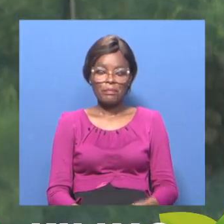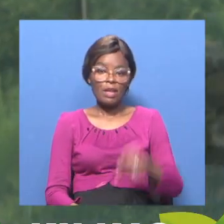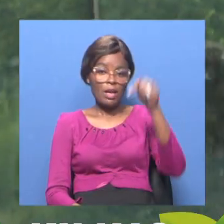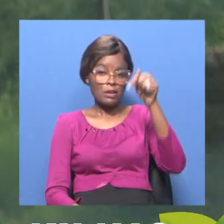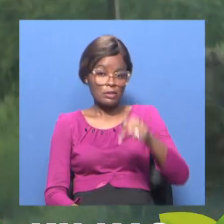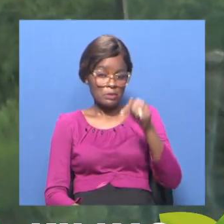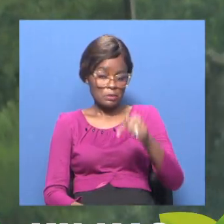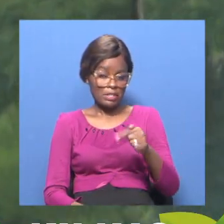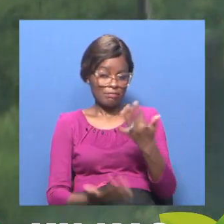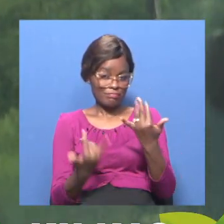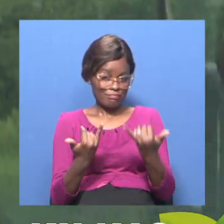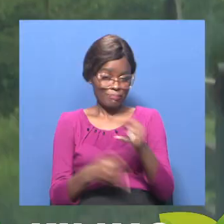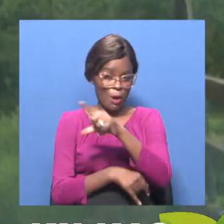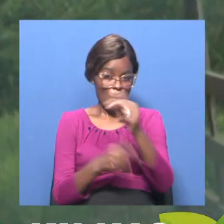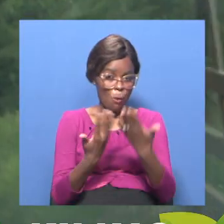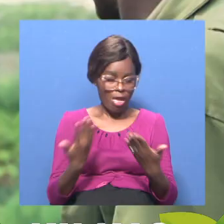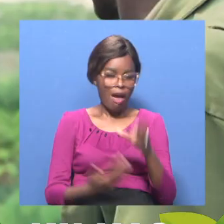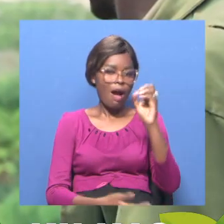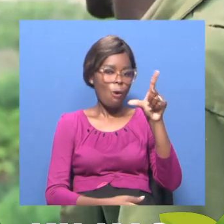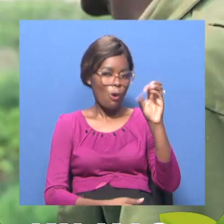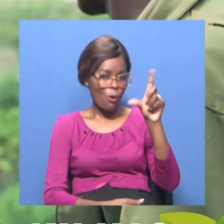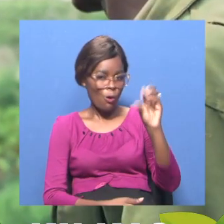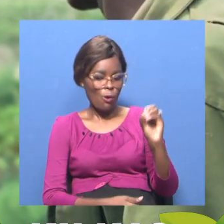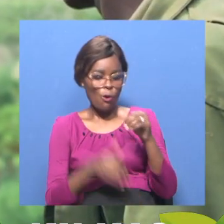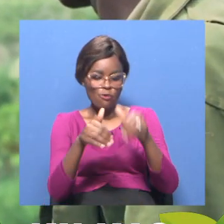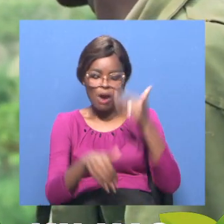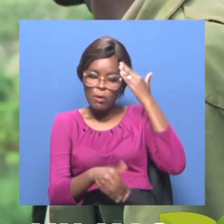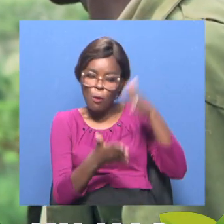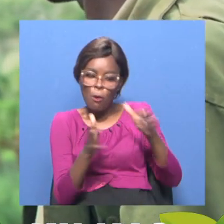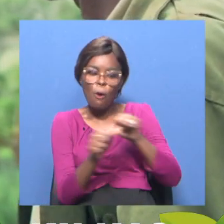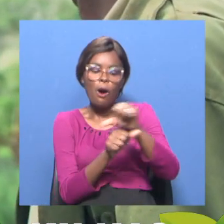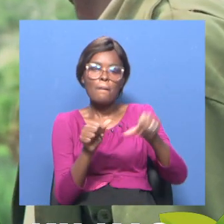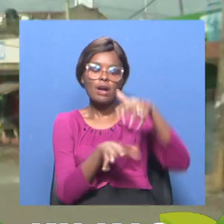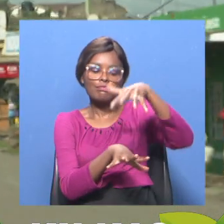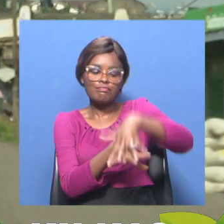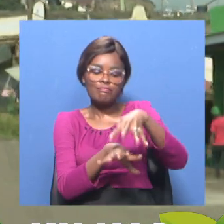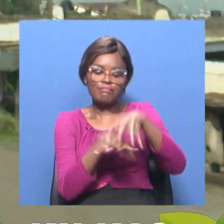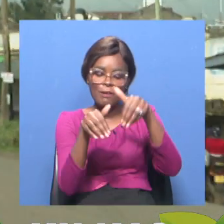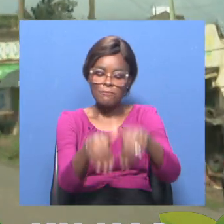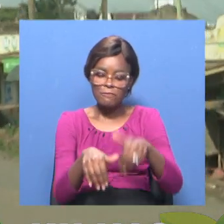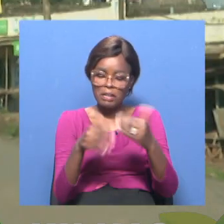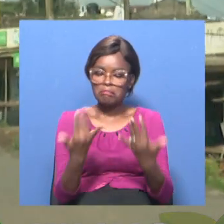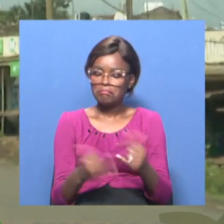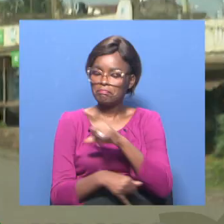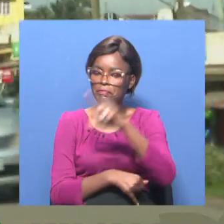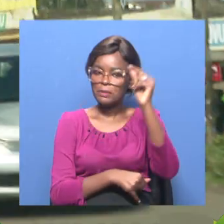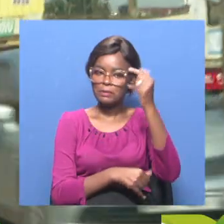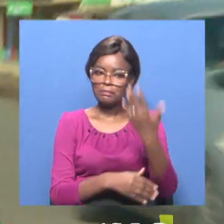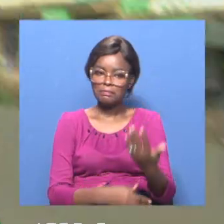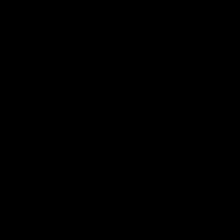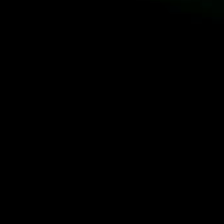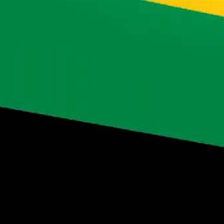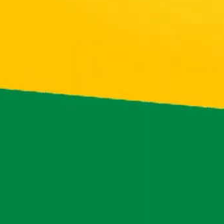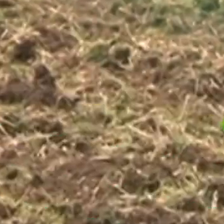Today, let me take you to Ololo Farm to learn more about integrated farming. Let's go!